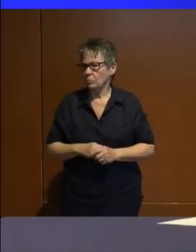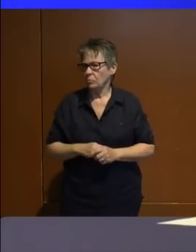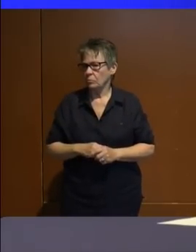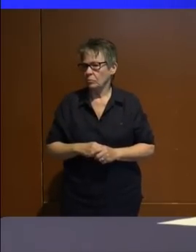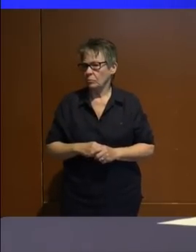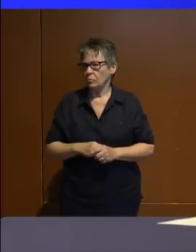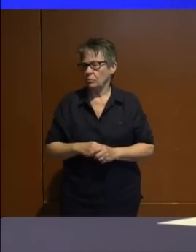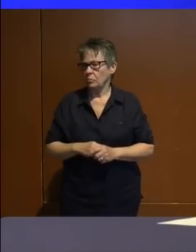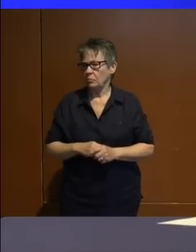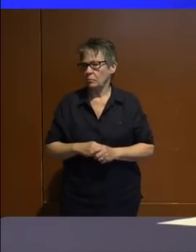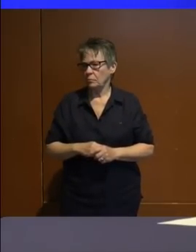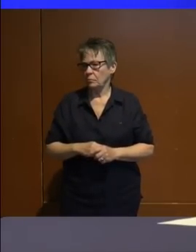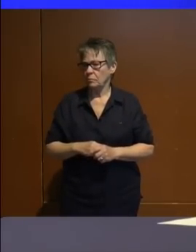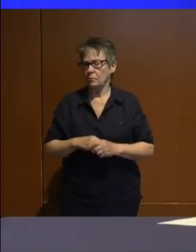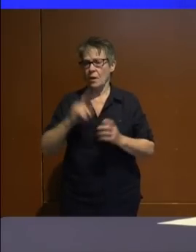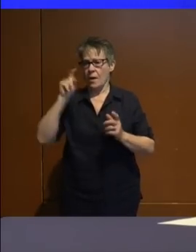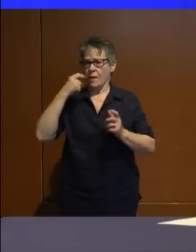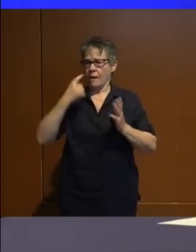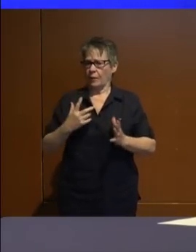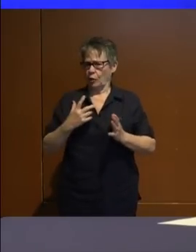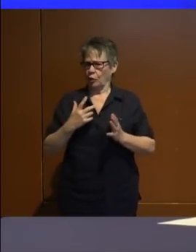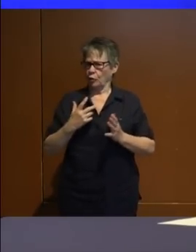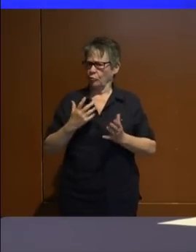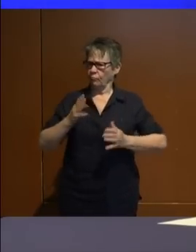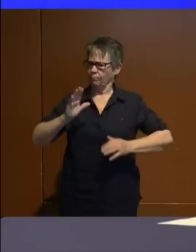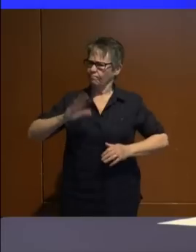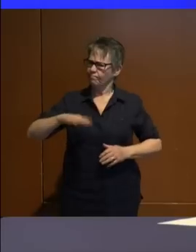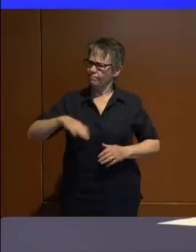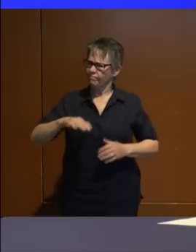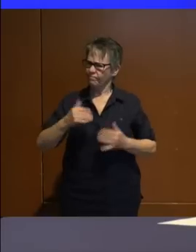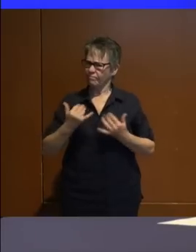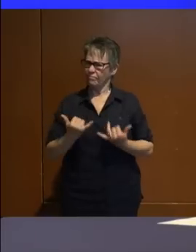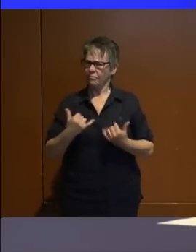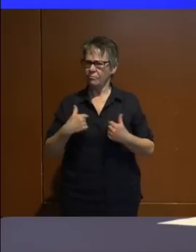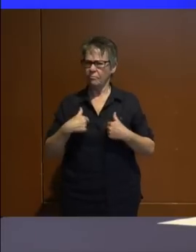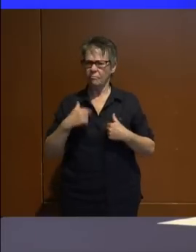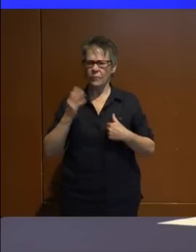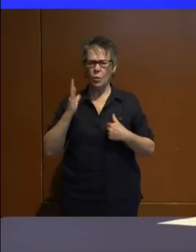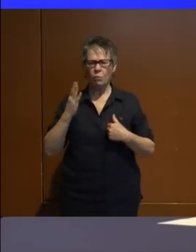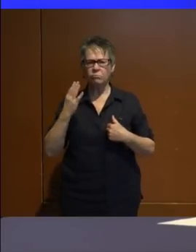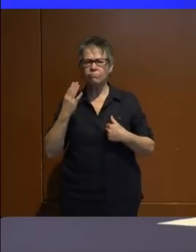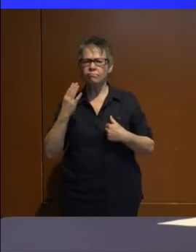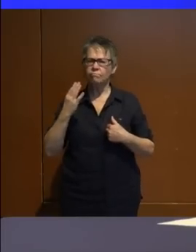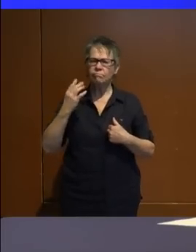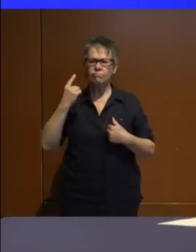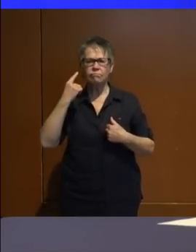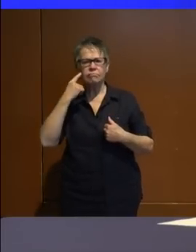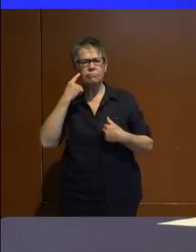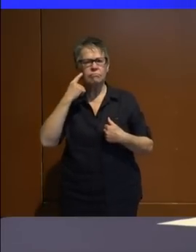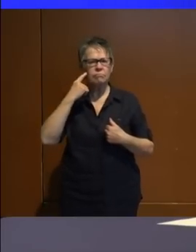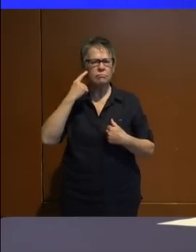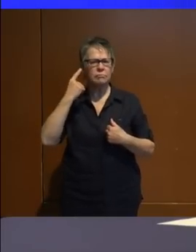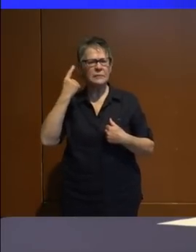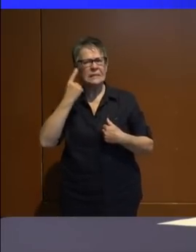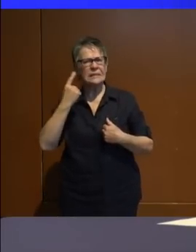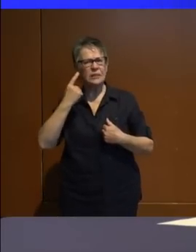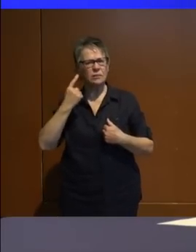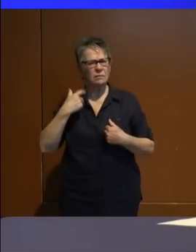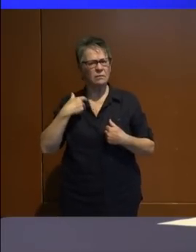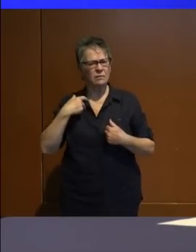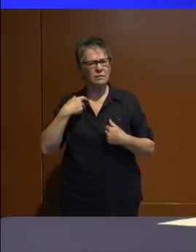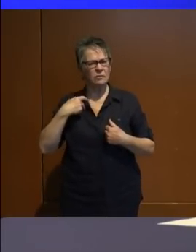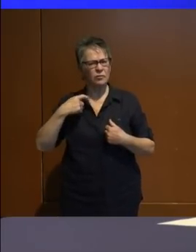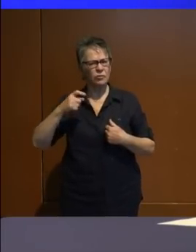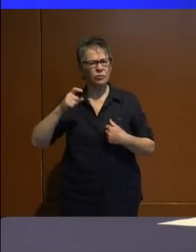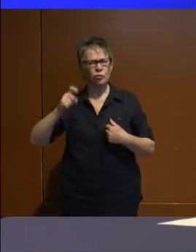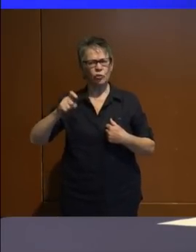pay in these times in some extraordinary fashion, particularly someone who willfully. It's one thing